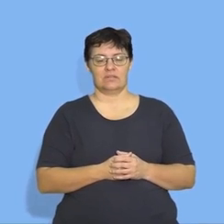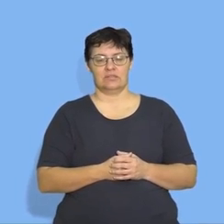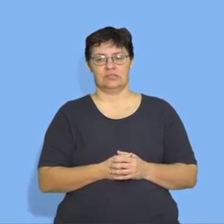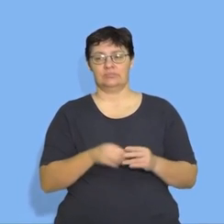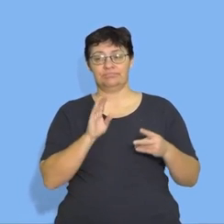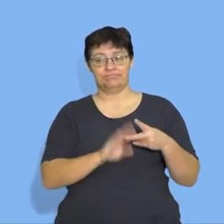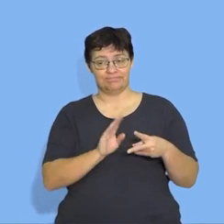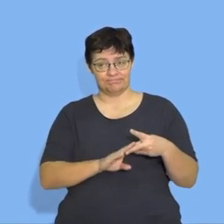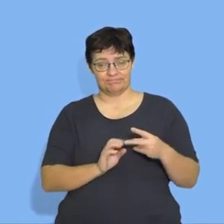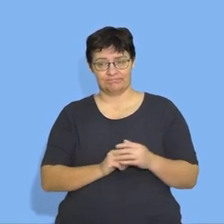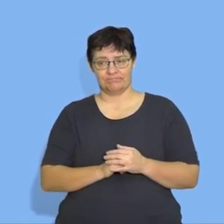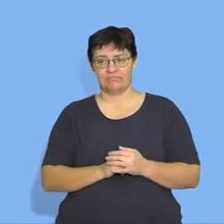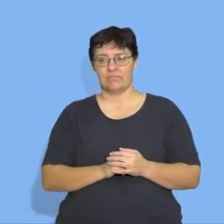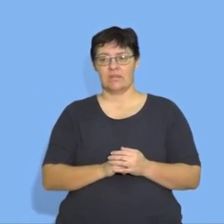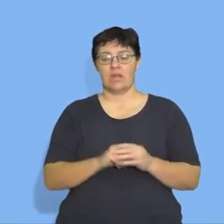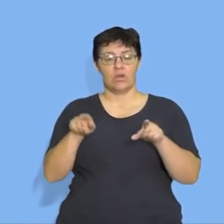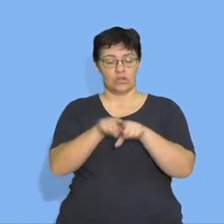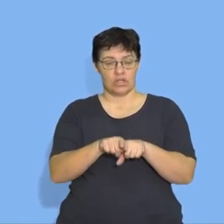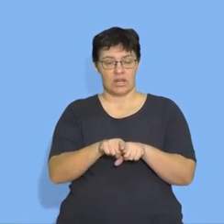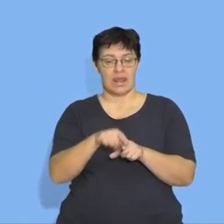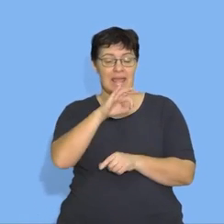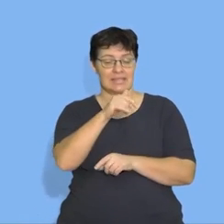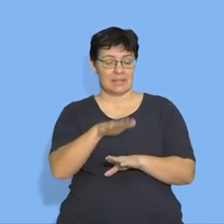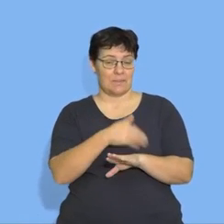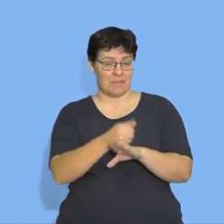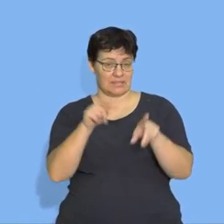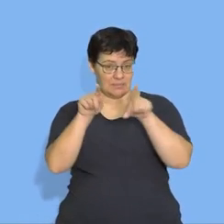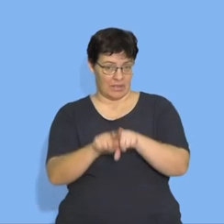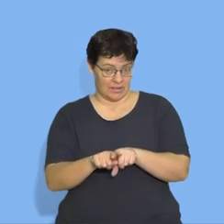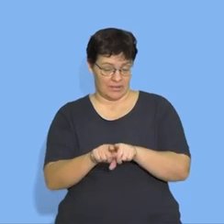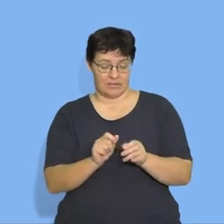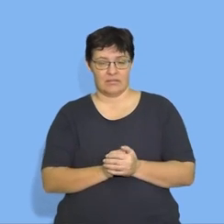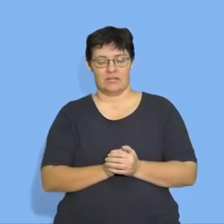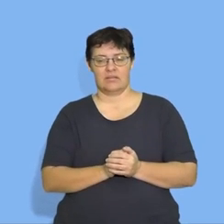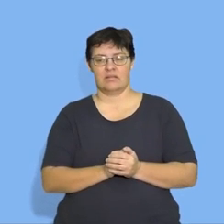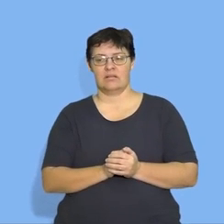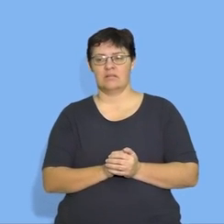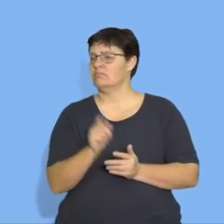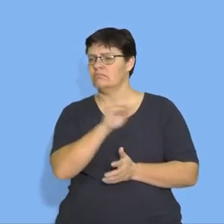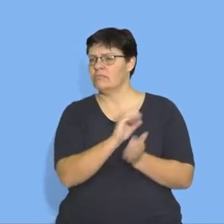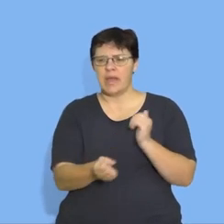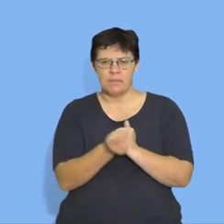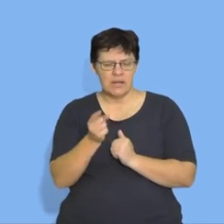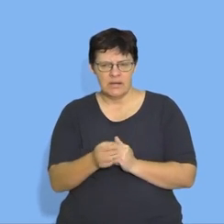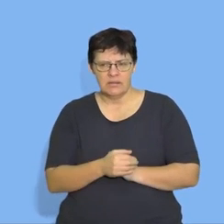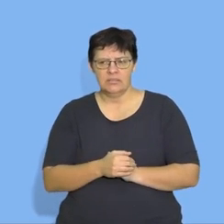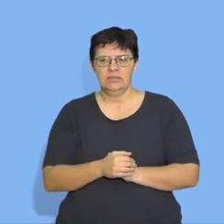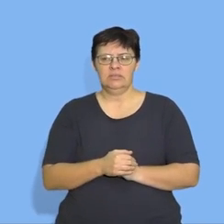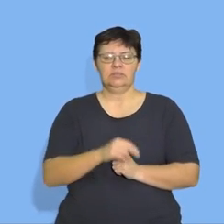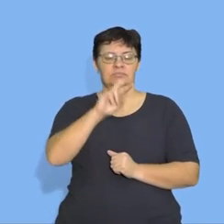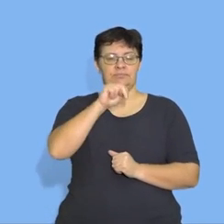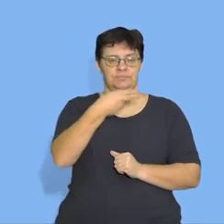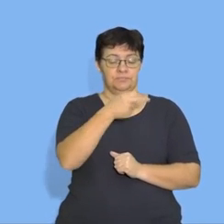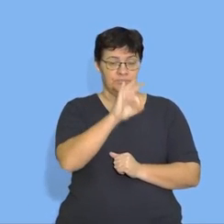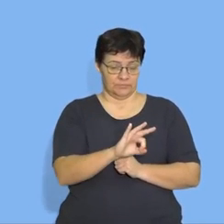case of a conjugate acid-base pair that we can talk of in this reaction, what is happening here, ammonia serves the